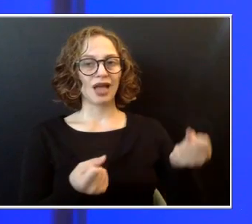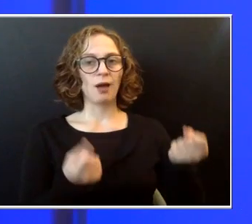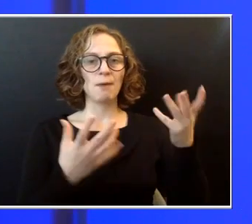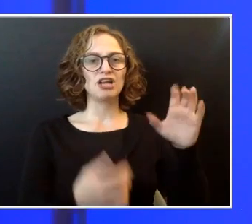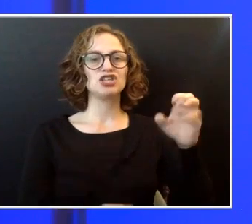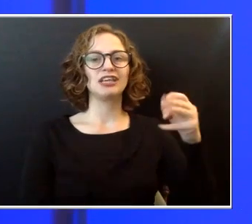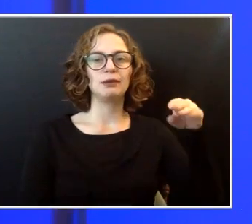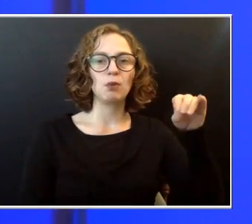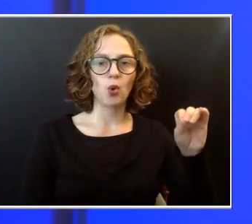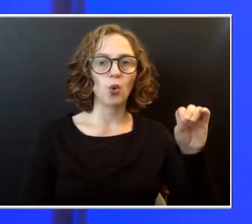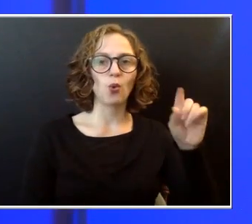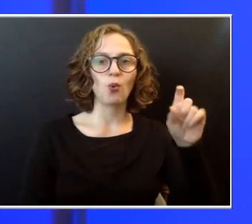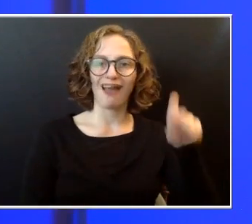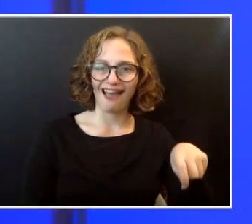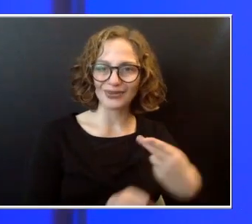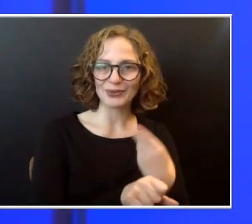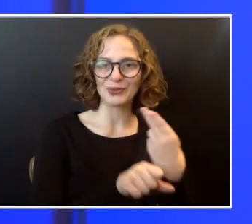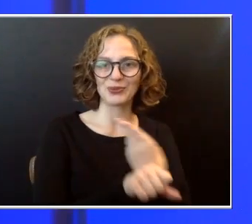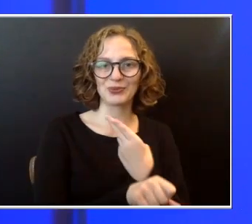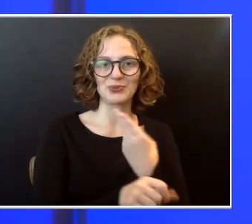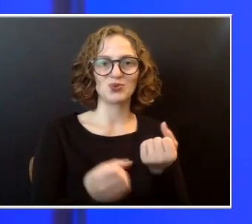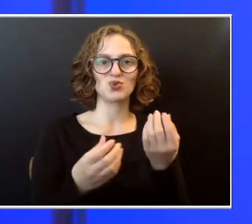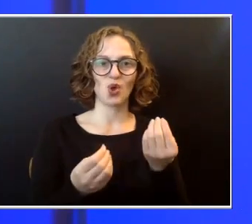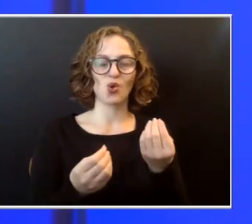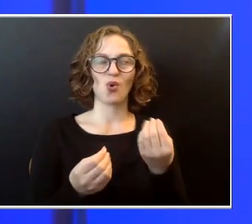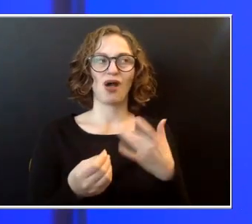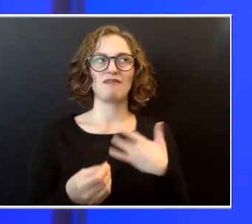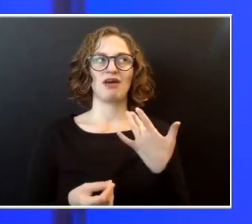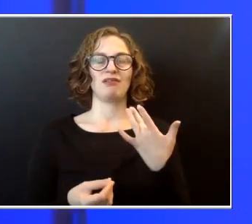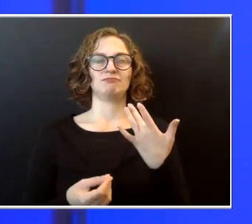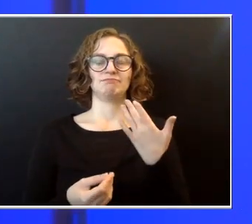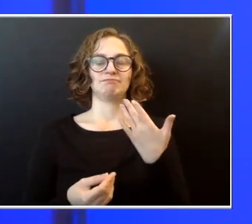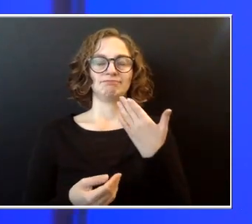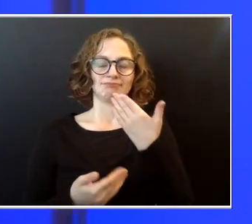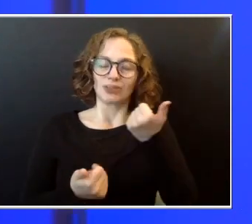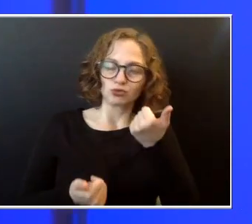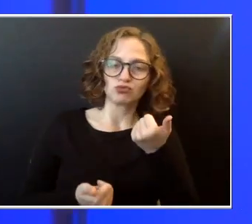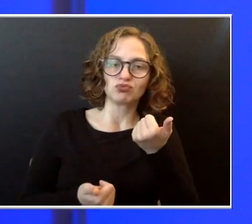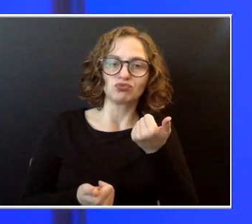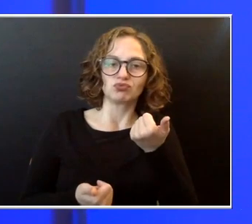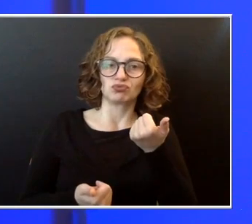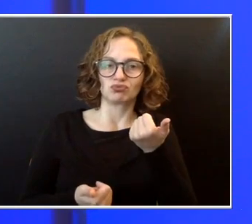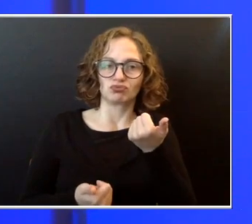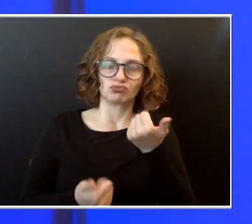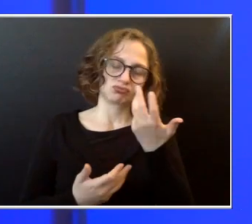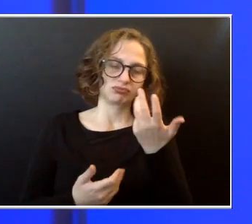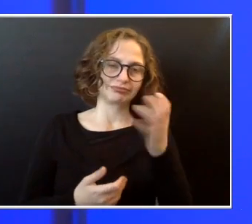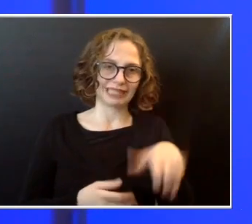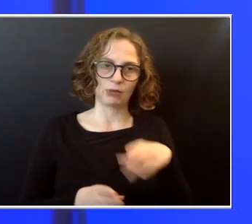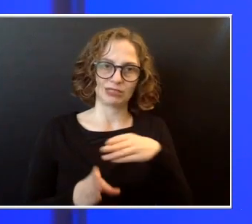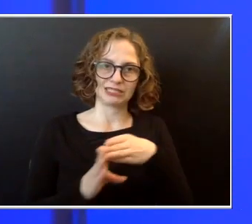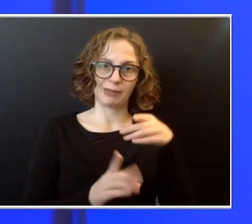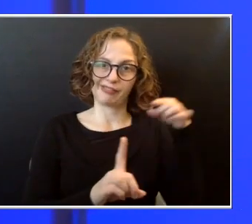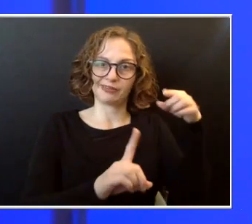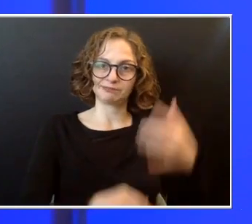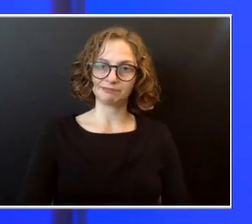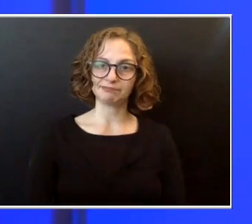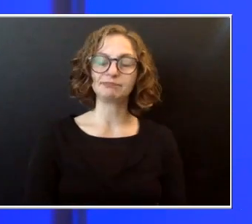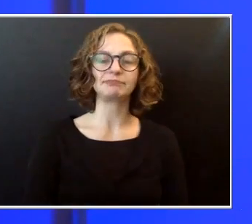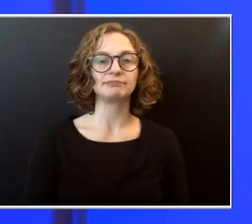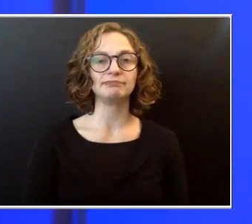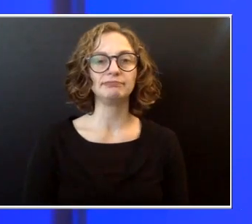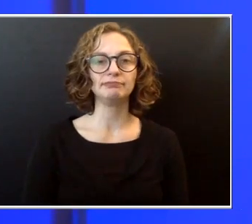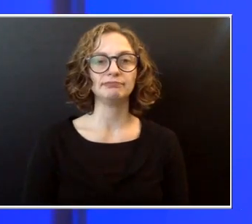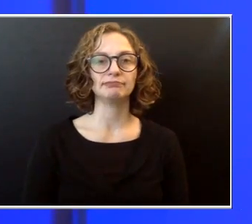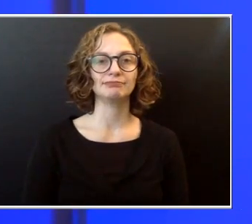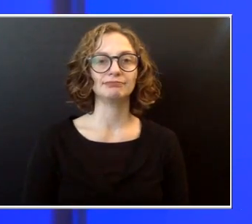to take. So that was the main thing. It was that I was